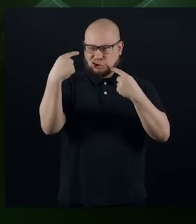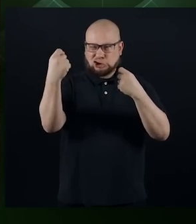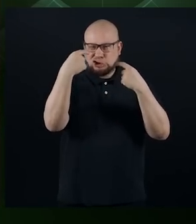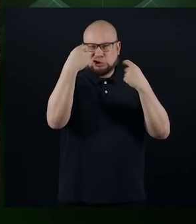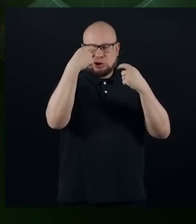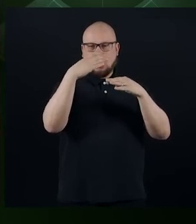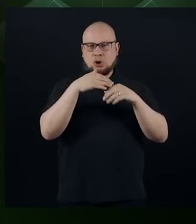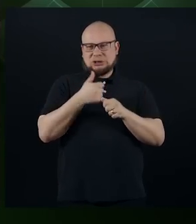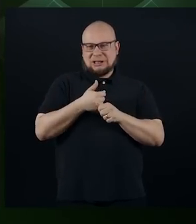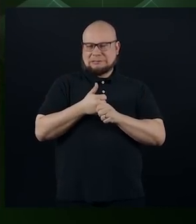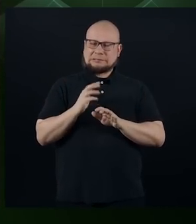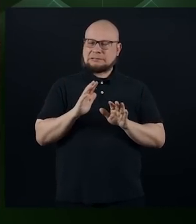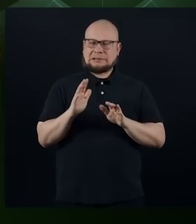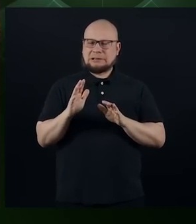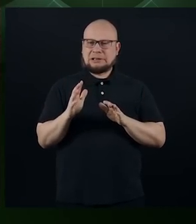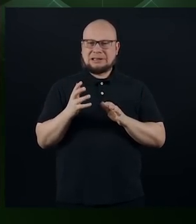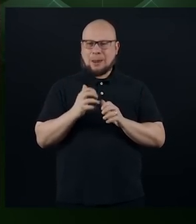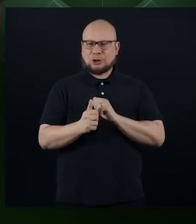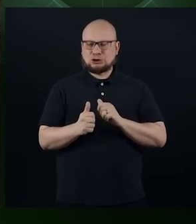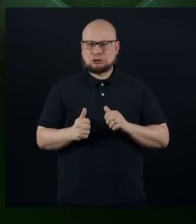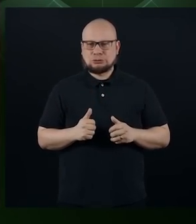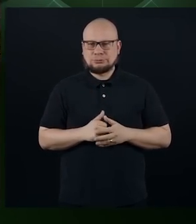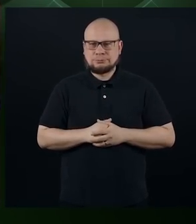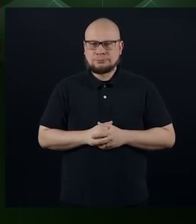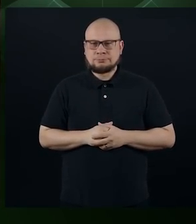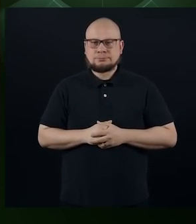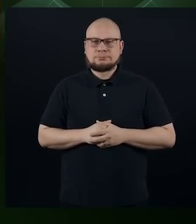dealt to them, the lightning will actually chain to you